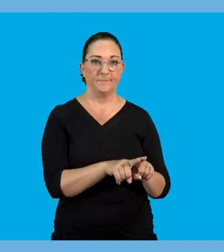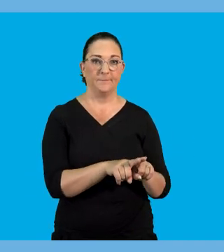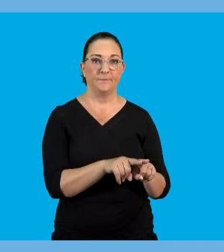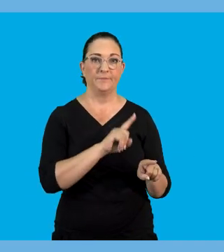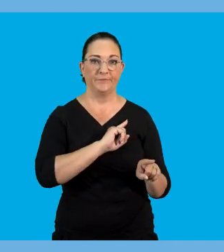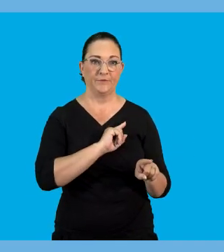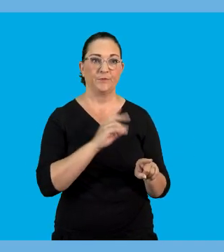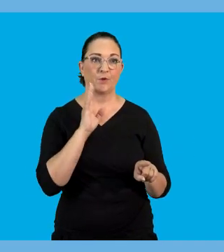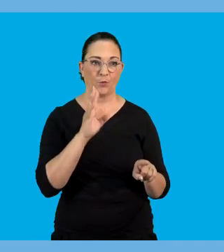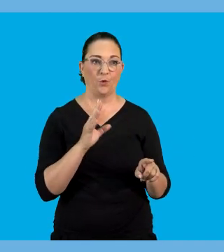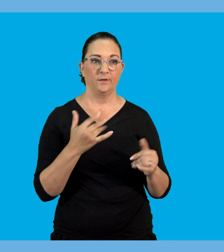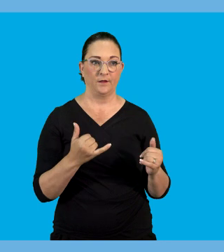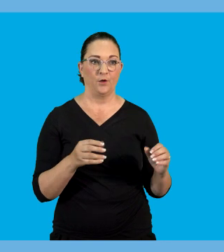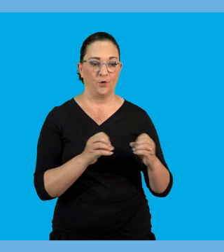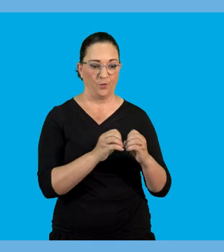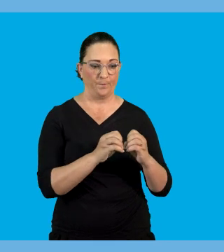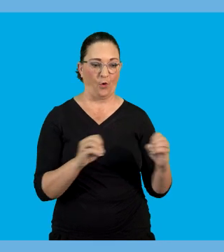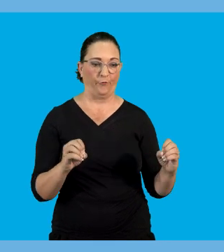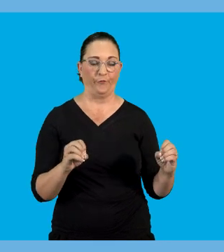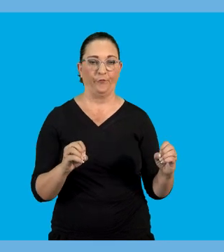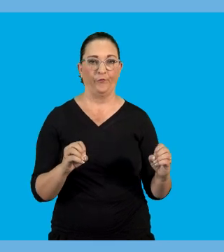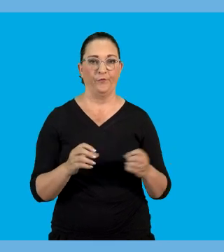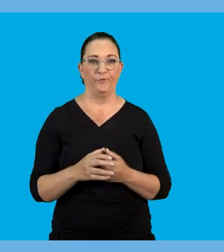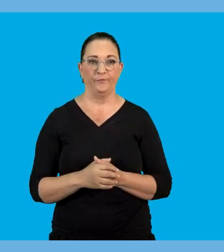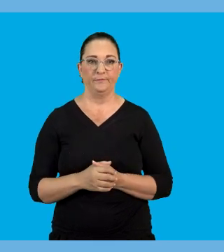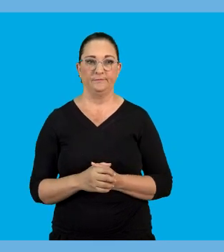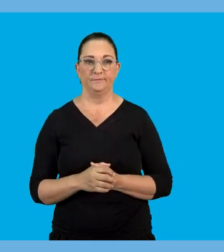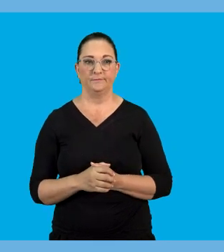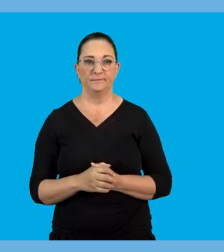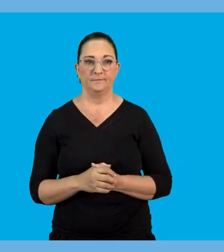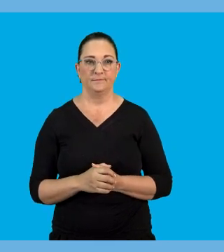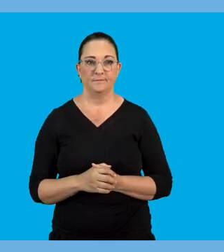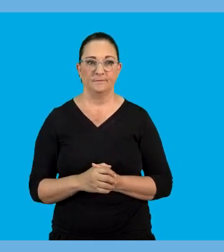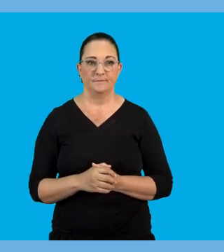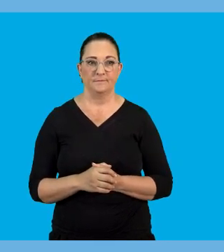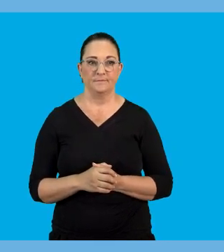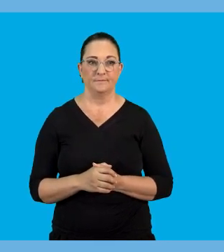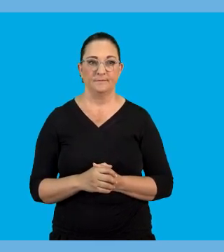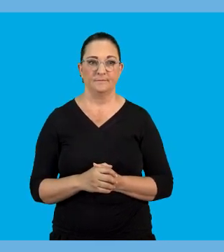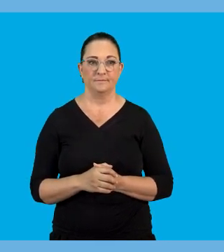charges. So that means they're going to be moving away from each other. So that means the